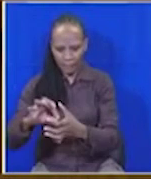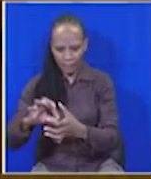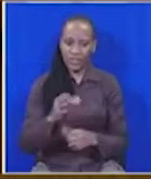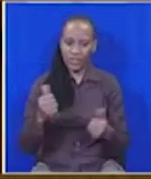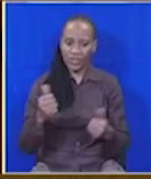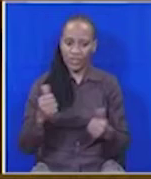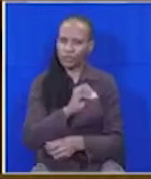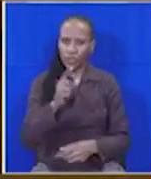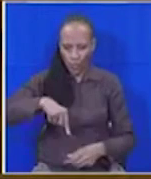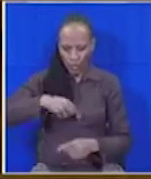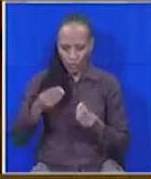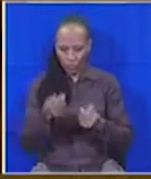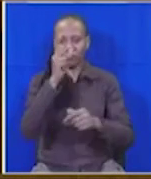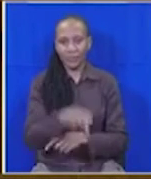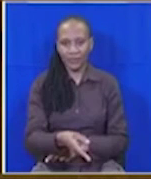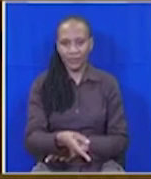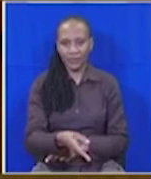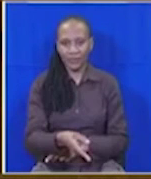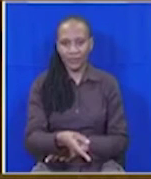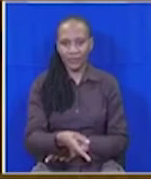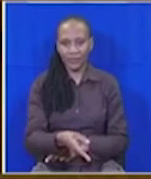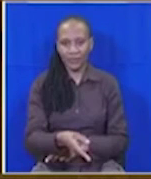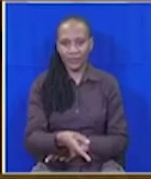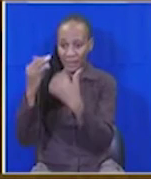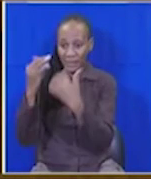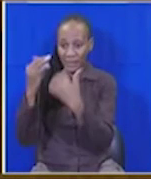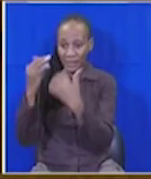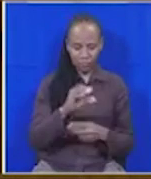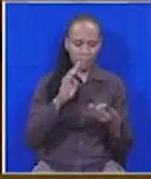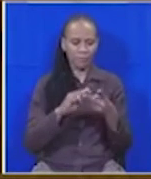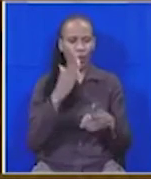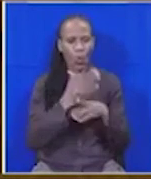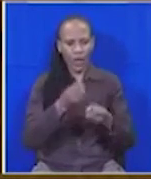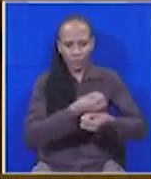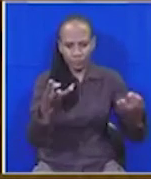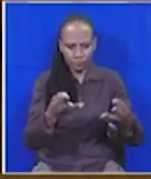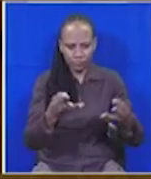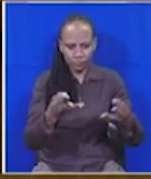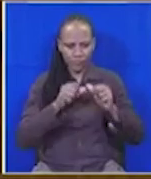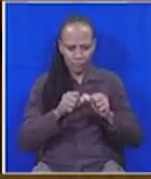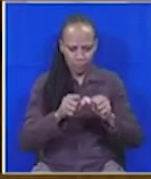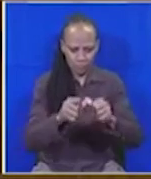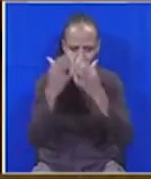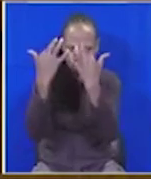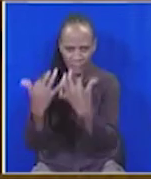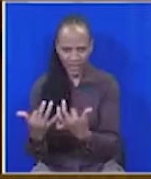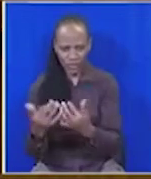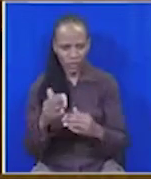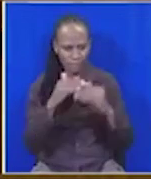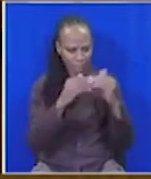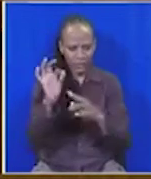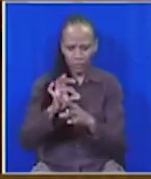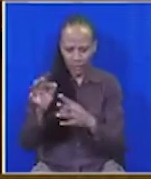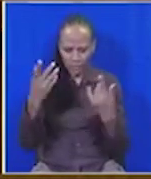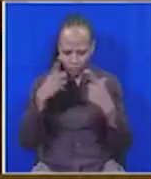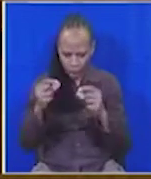to. The need for greater investment, employment creation, a sustainable budget deficit, building plans being